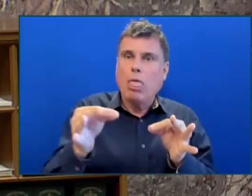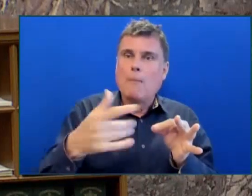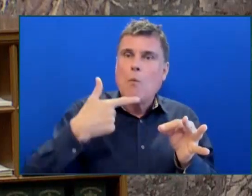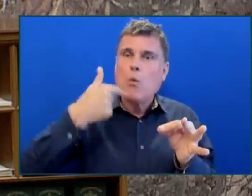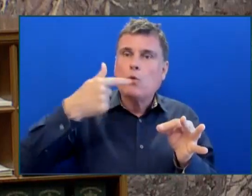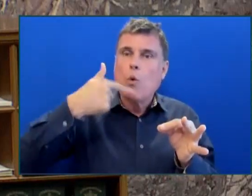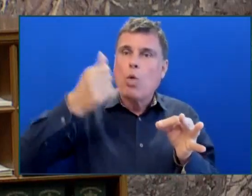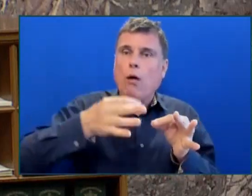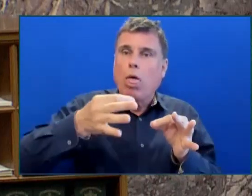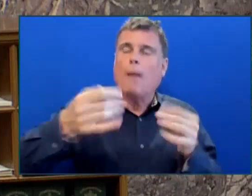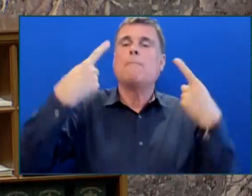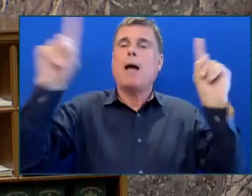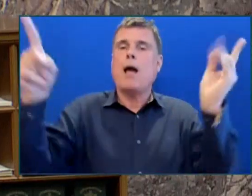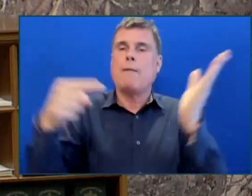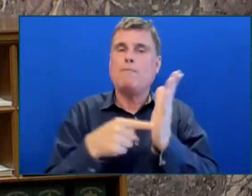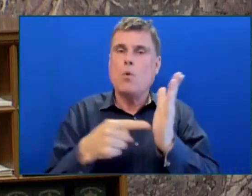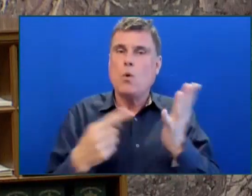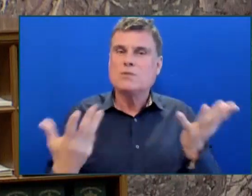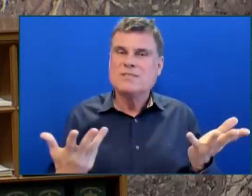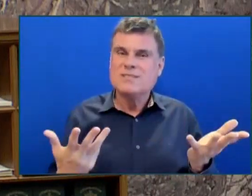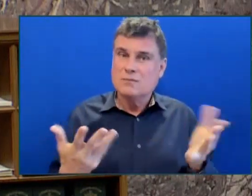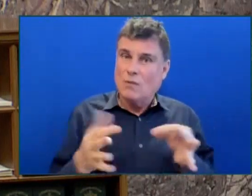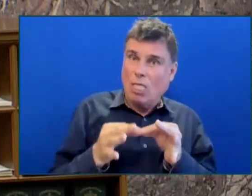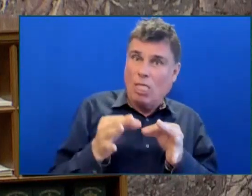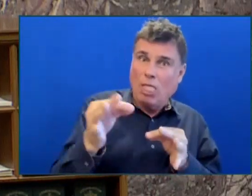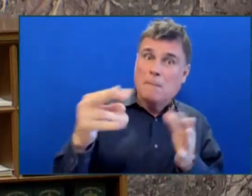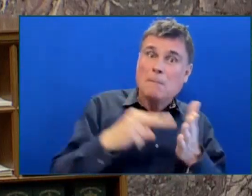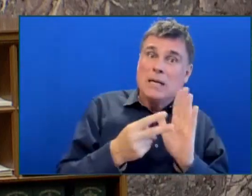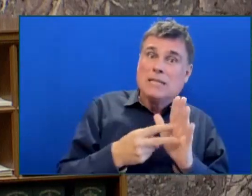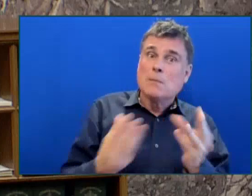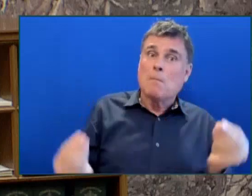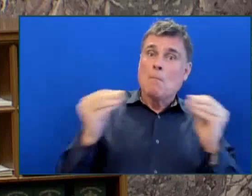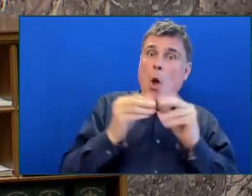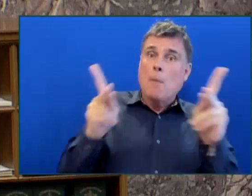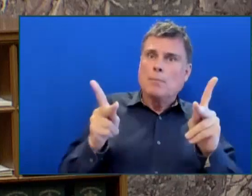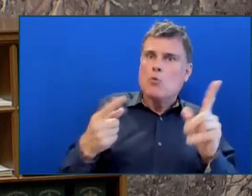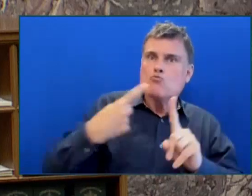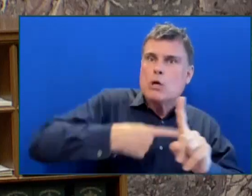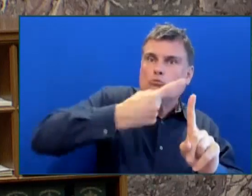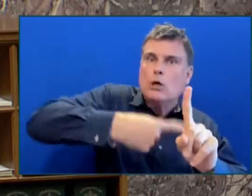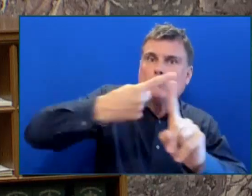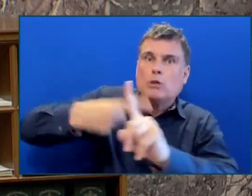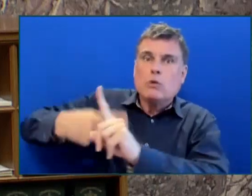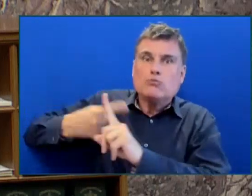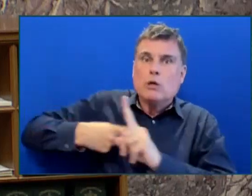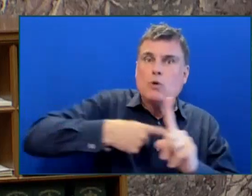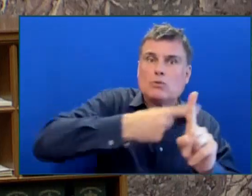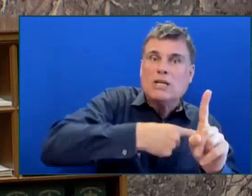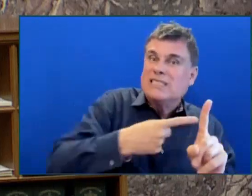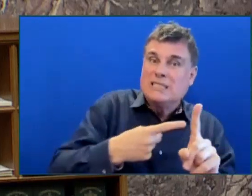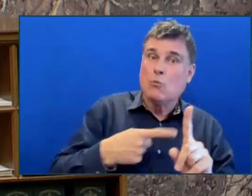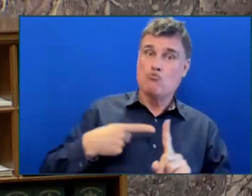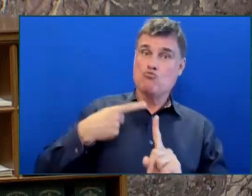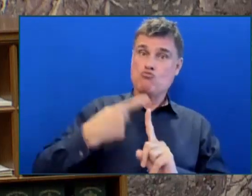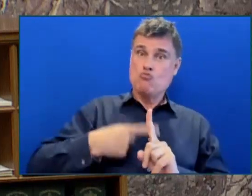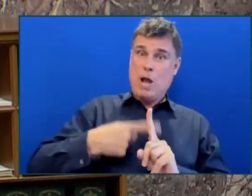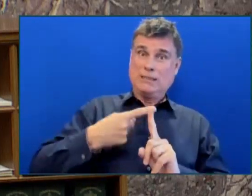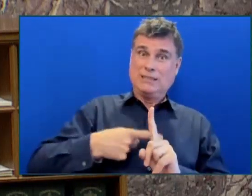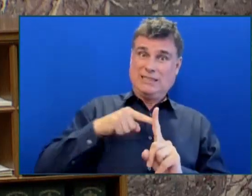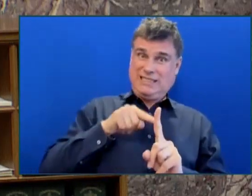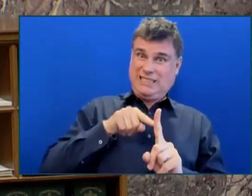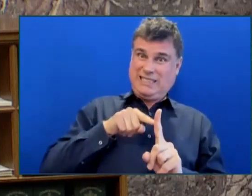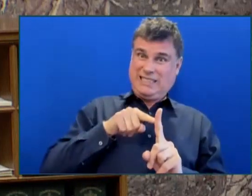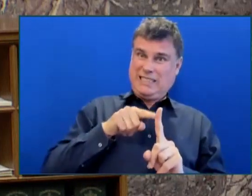on rents, forcing Vancouver renters to face increases of over $600 per month for a